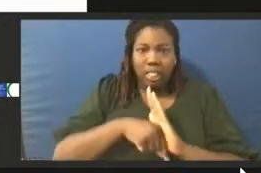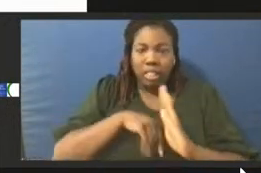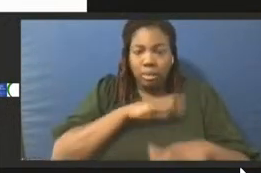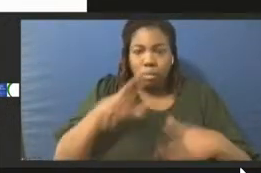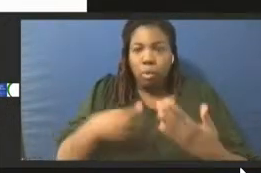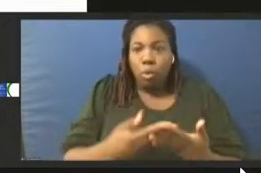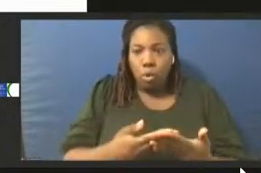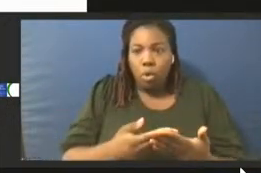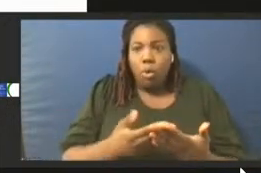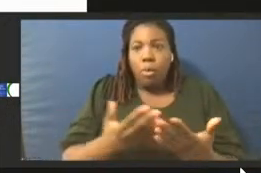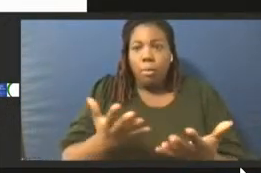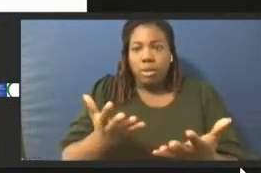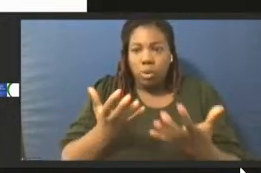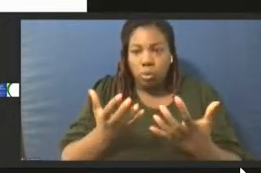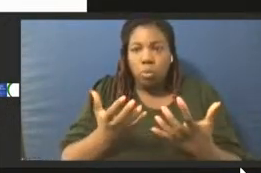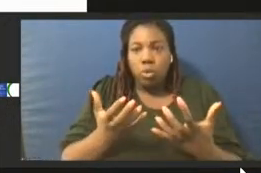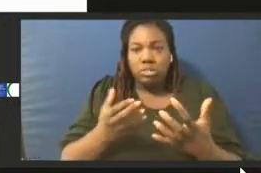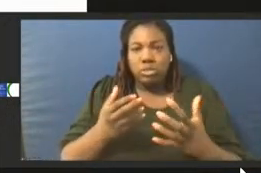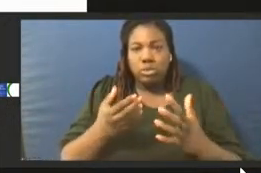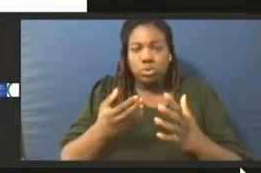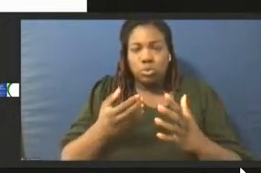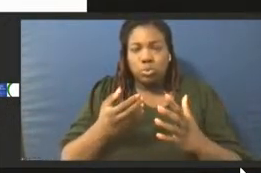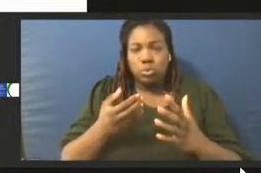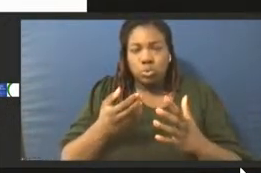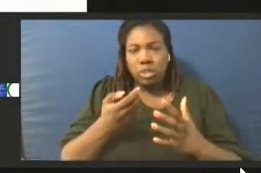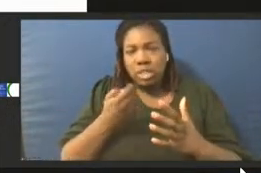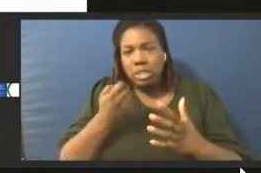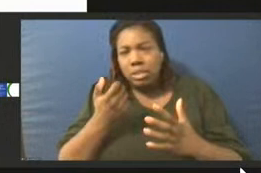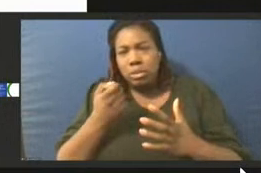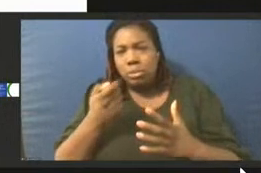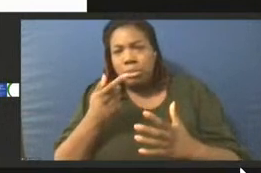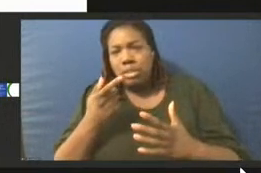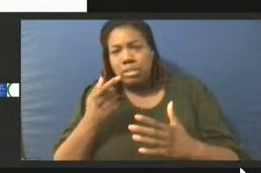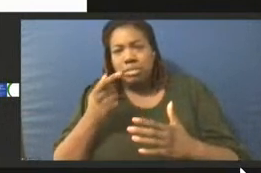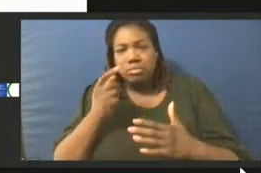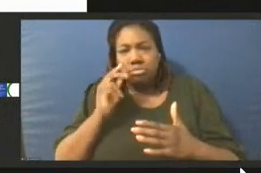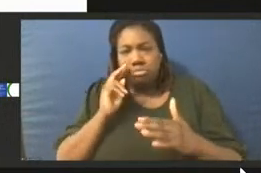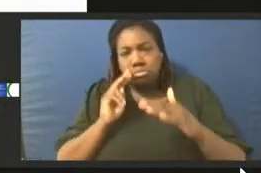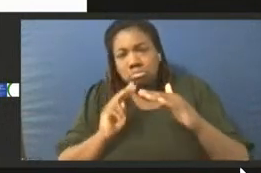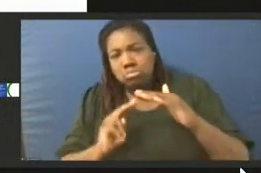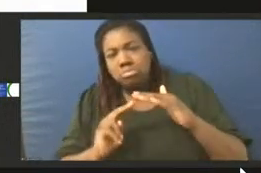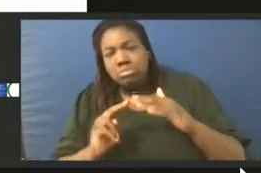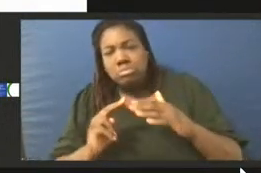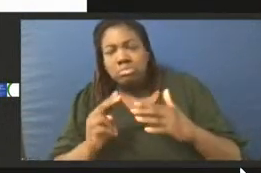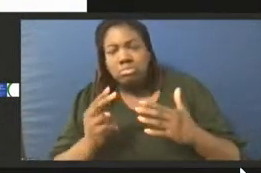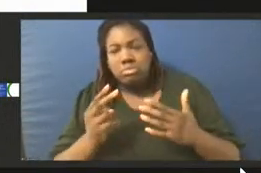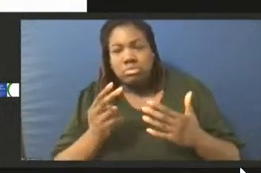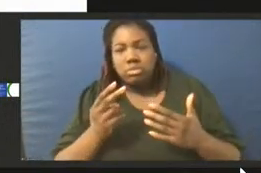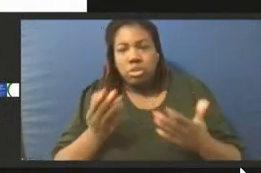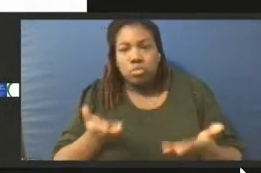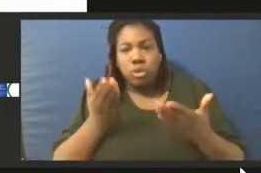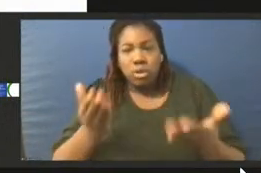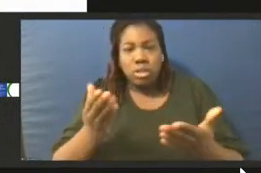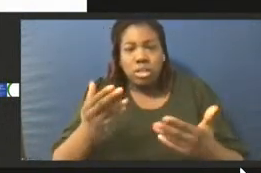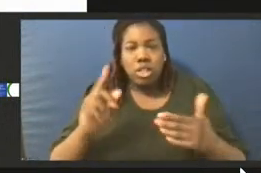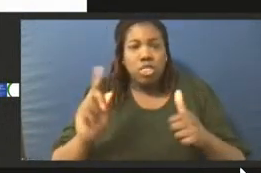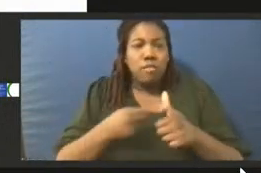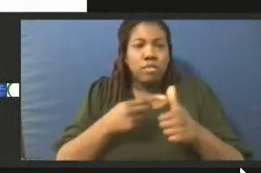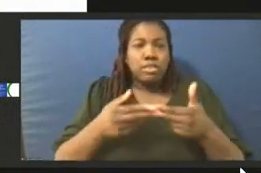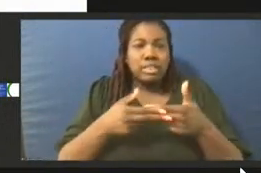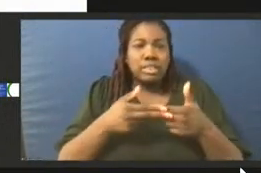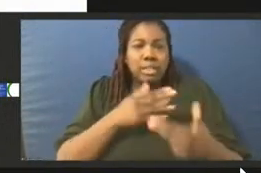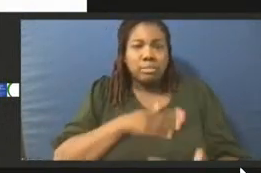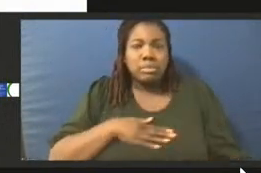you color and insight into what our perspective is. So if you could move to the first slide, please.